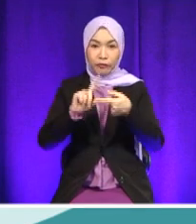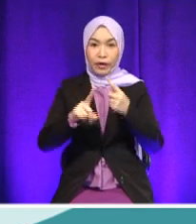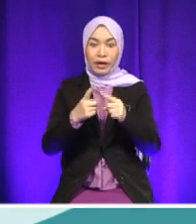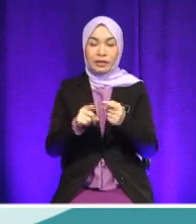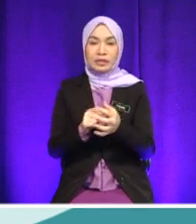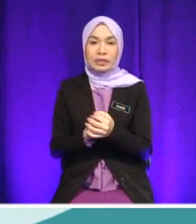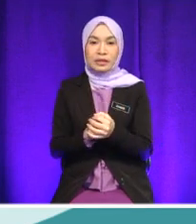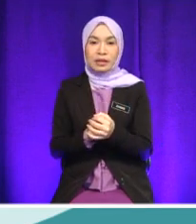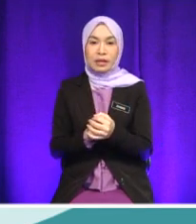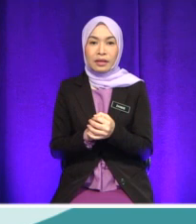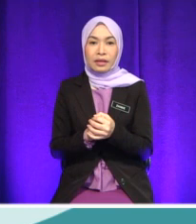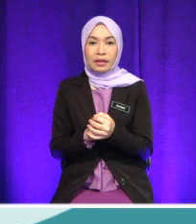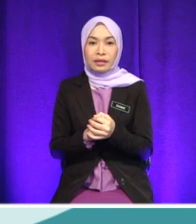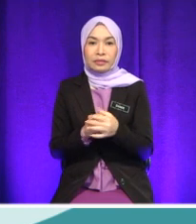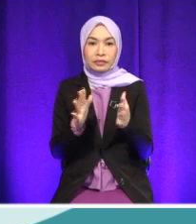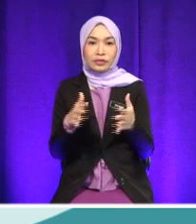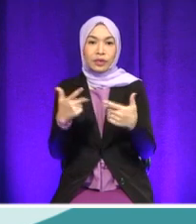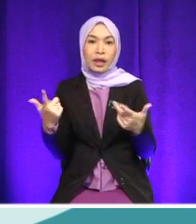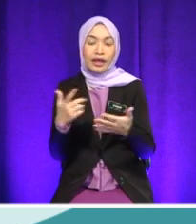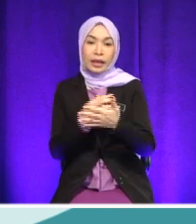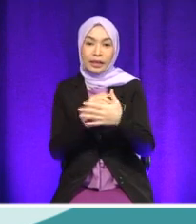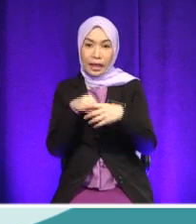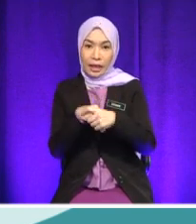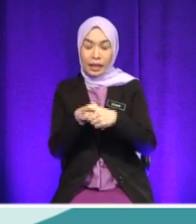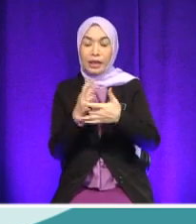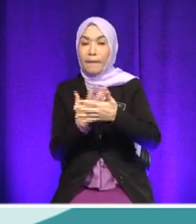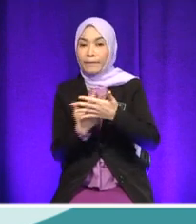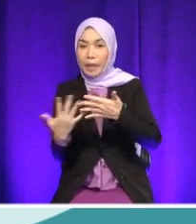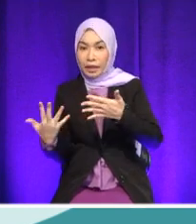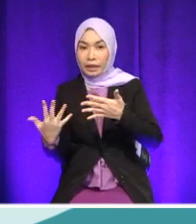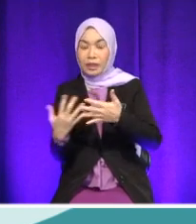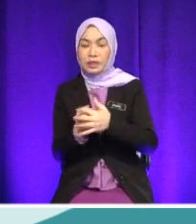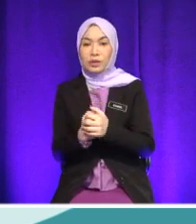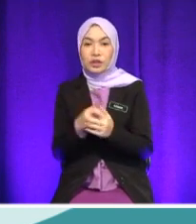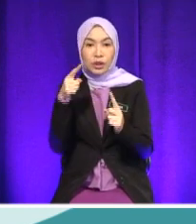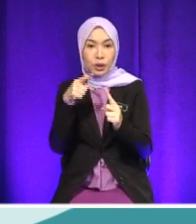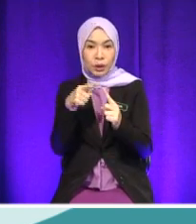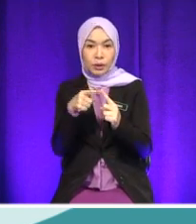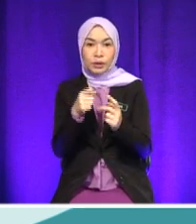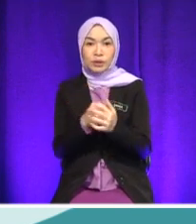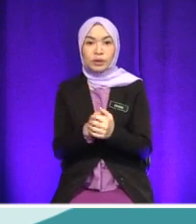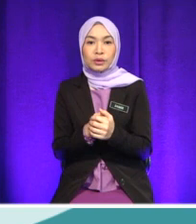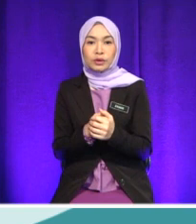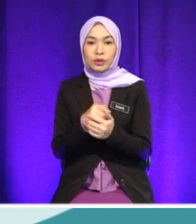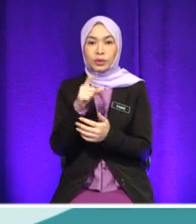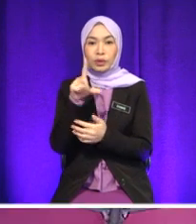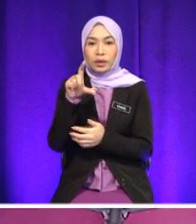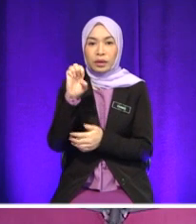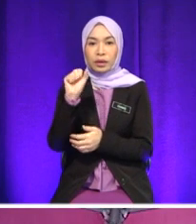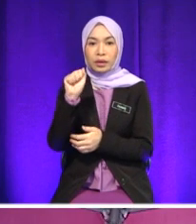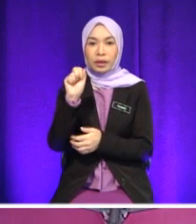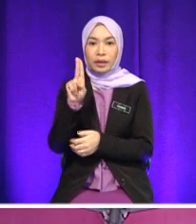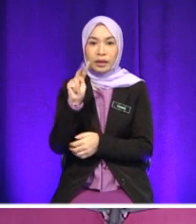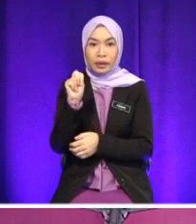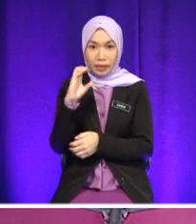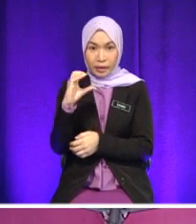record a radio advertisement, create her own Facebook page, and lastly, we have like to launch her own website, okay? So your